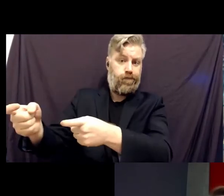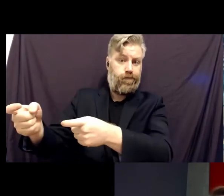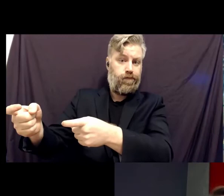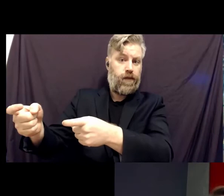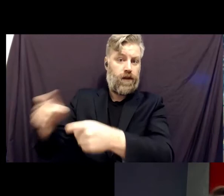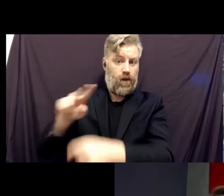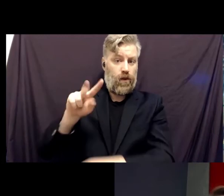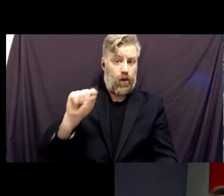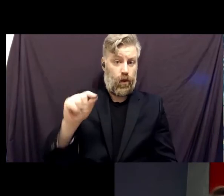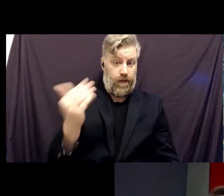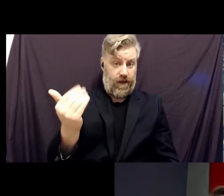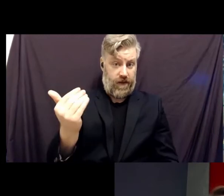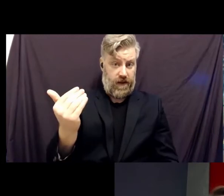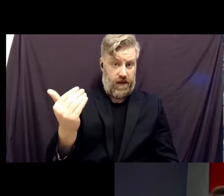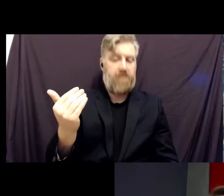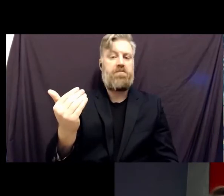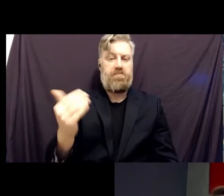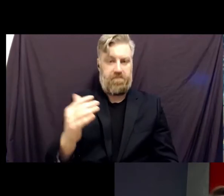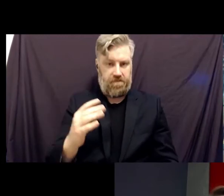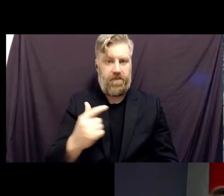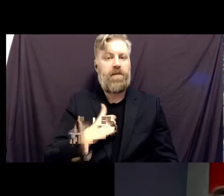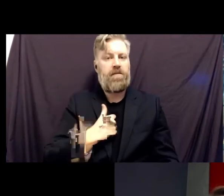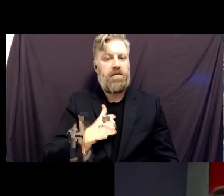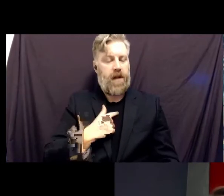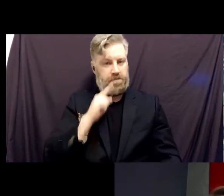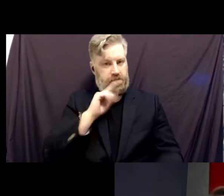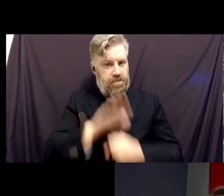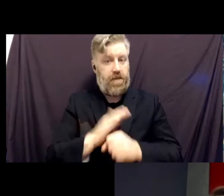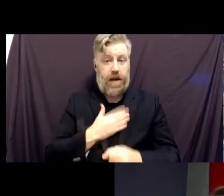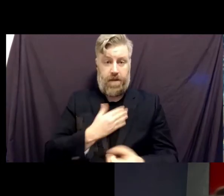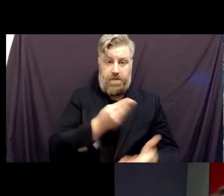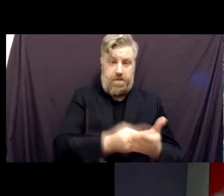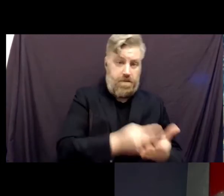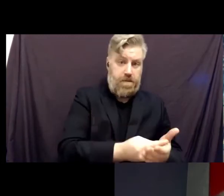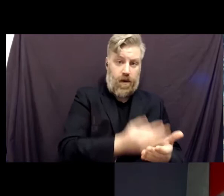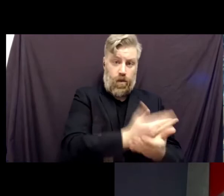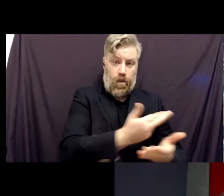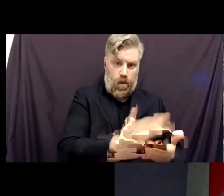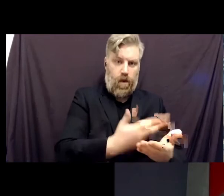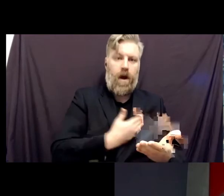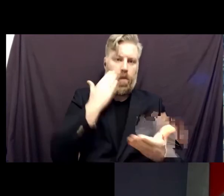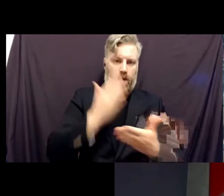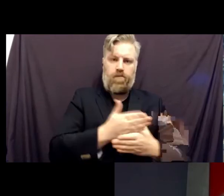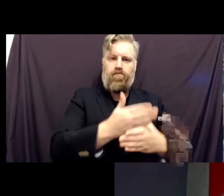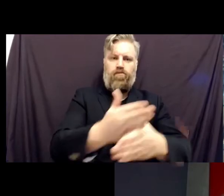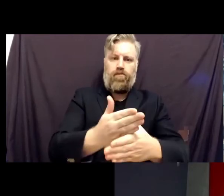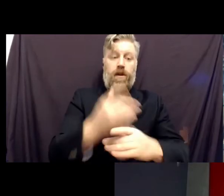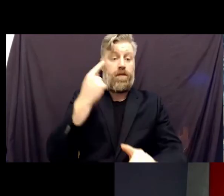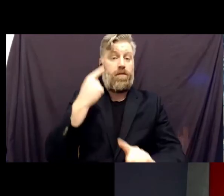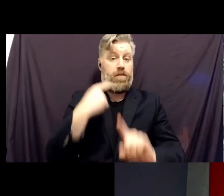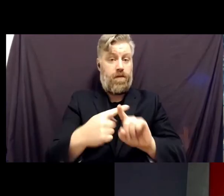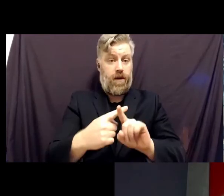I pledged to split not just my assets, but also to donate half of